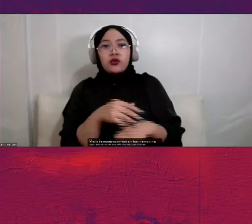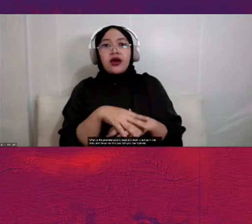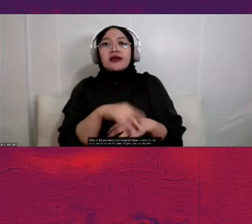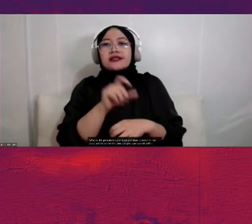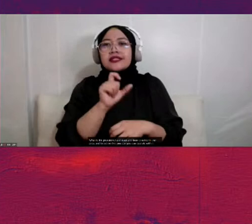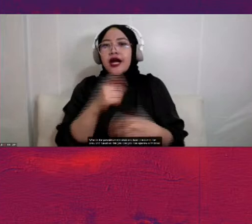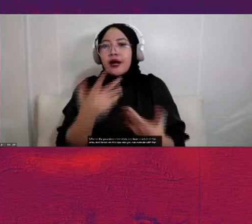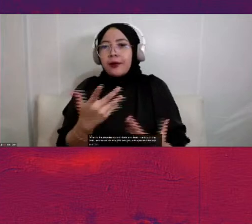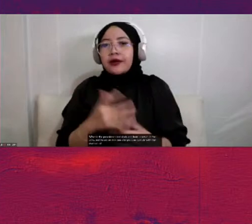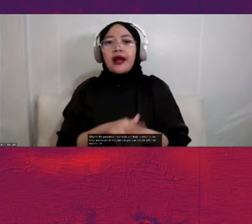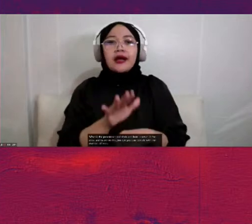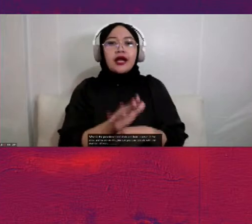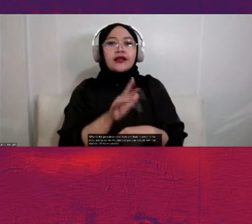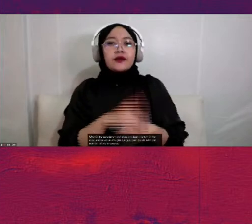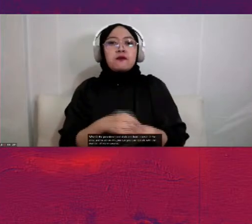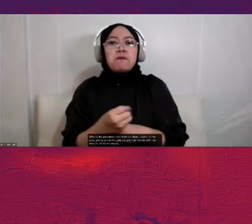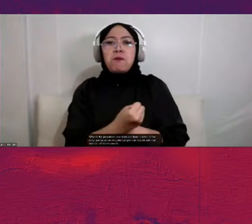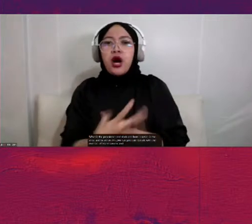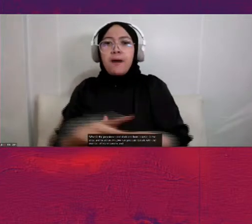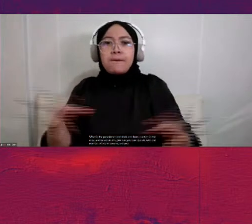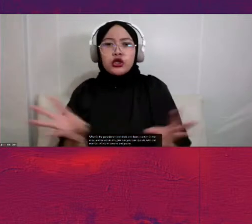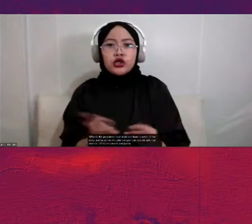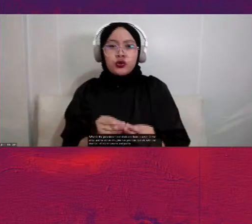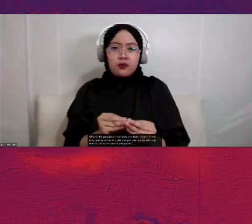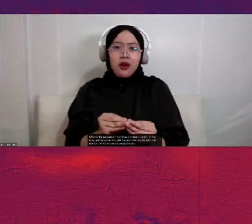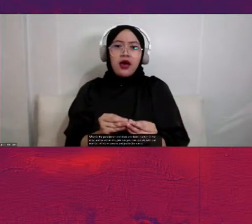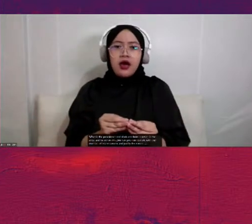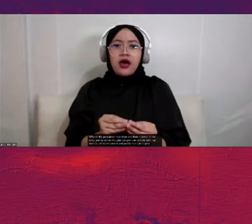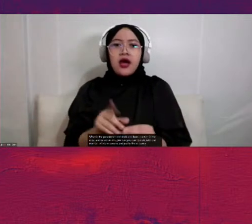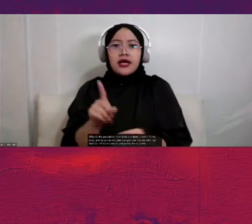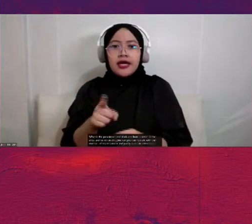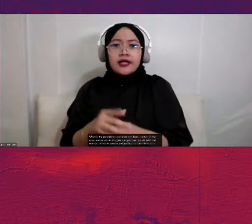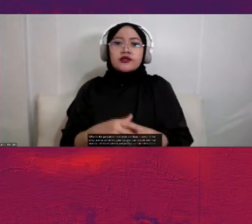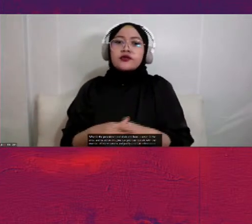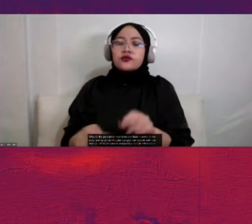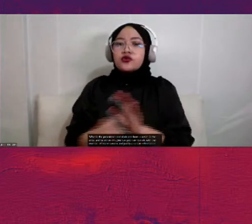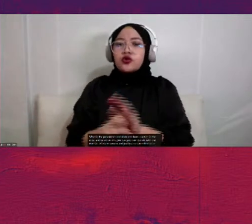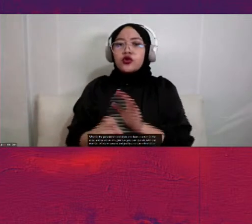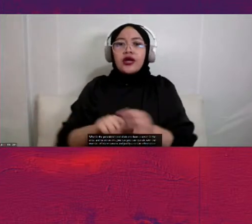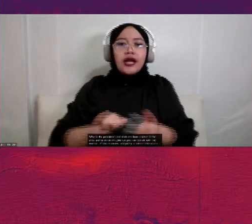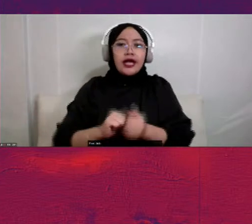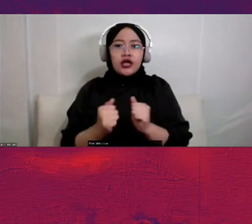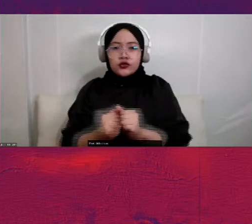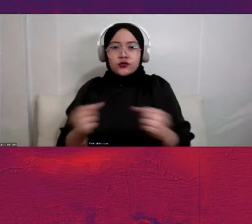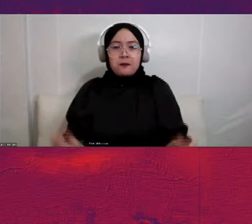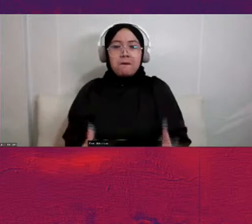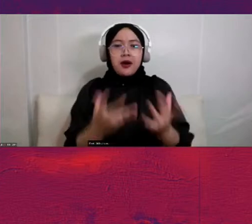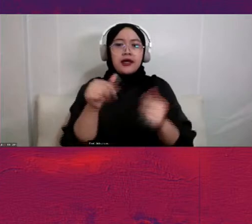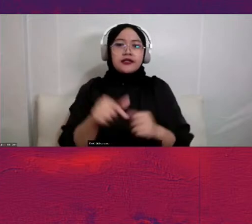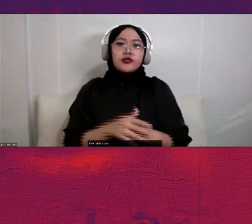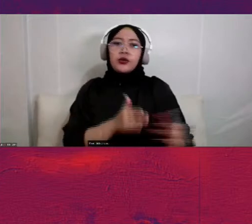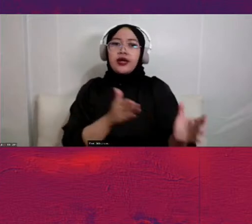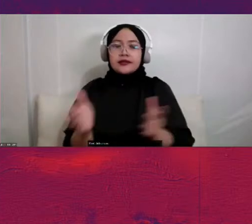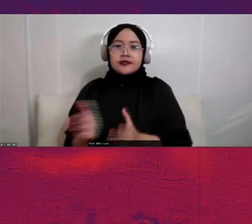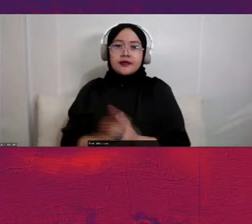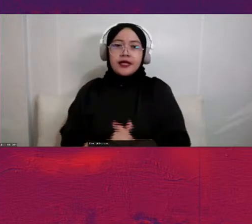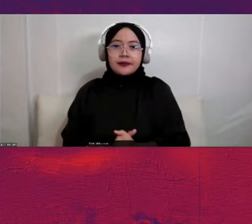operate with a number of trial measures and justify a certain deprivation cutoff. Next slide, please.